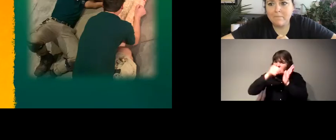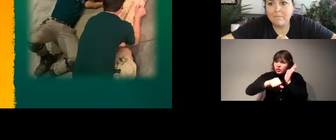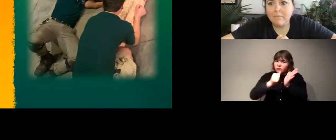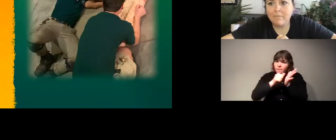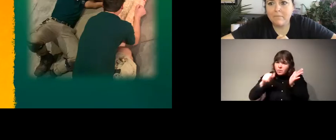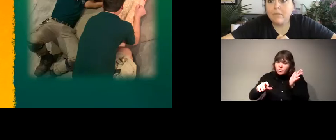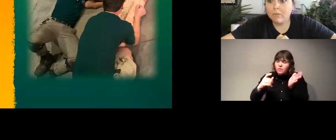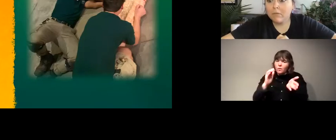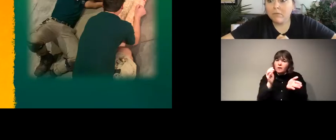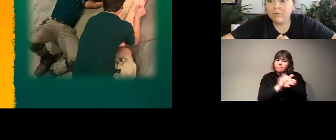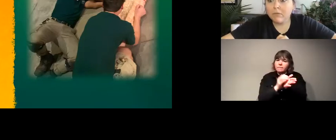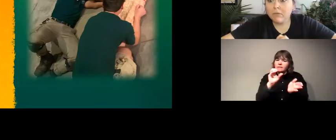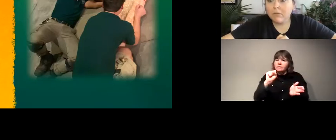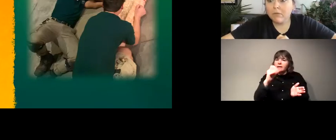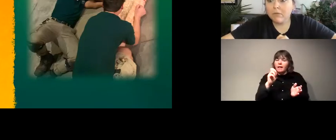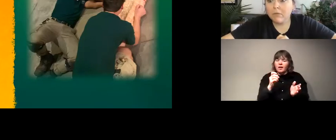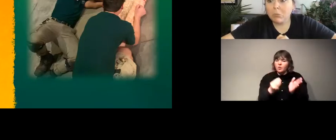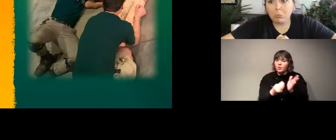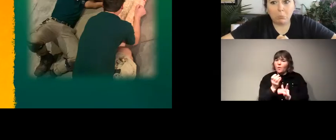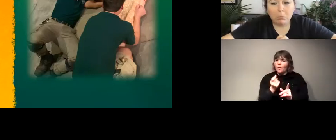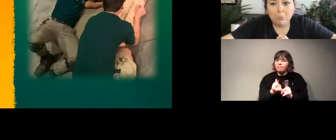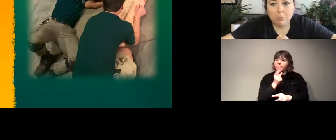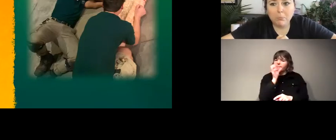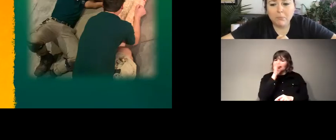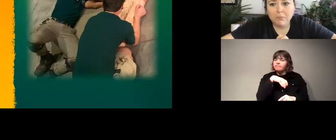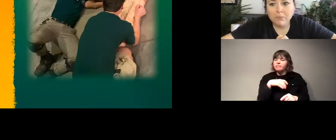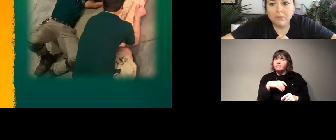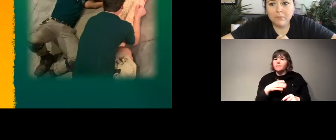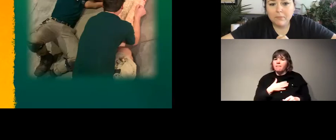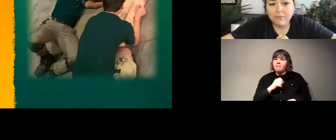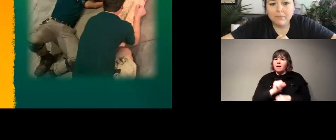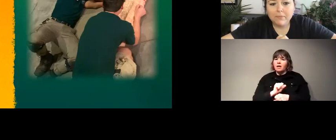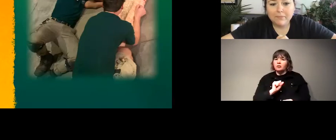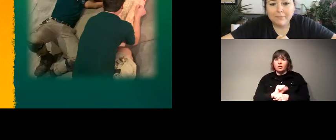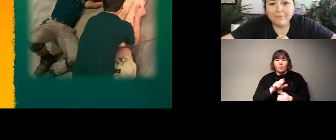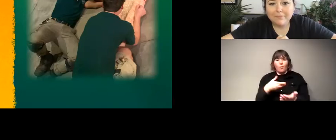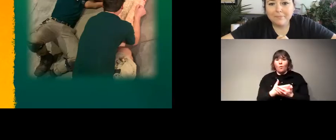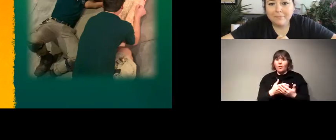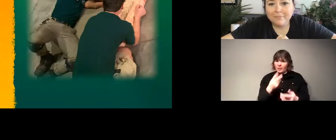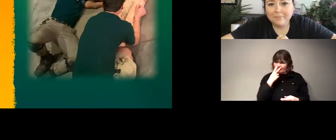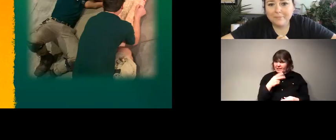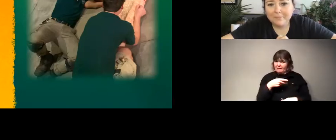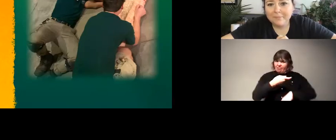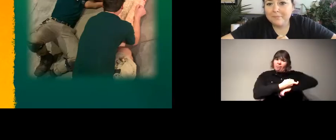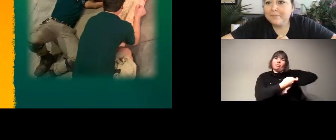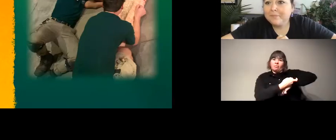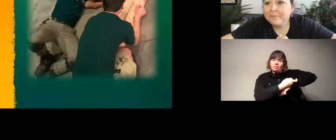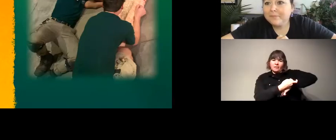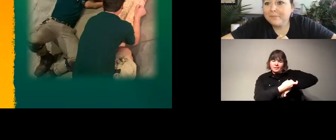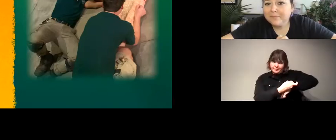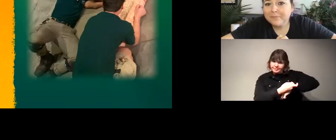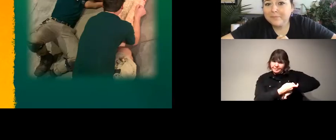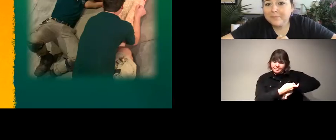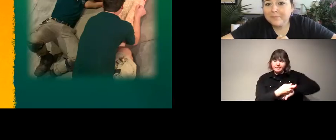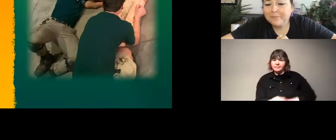his scales. It was growing unusually. So my job in this whole scenario, as you can see, I am laying